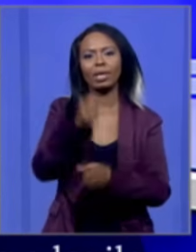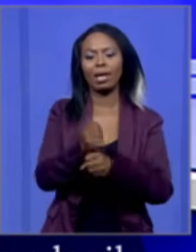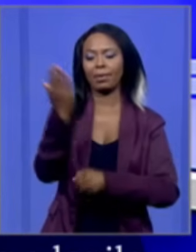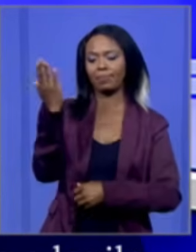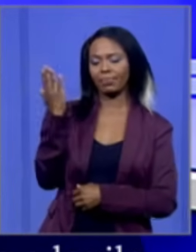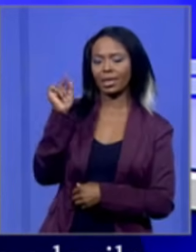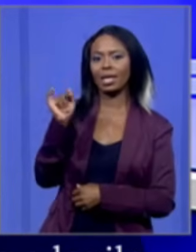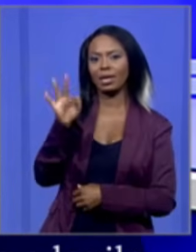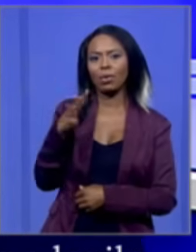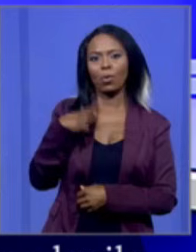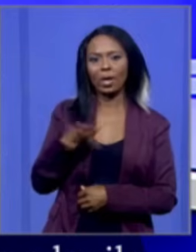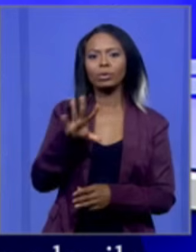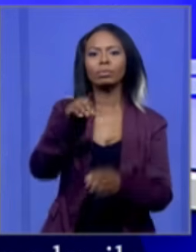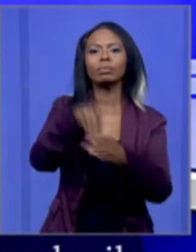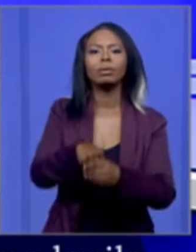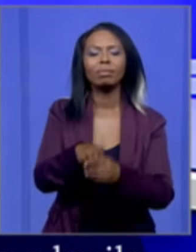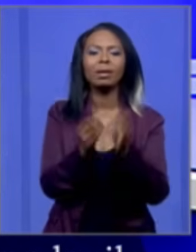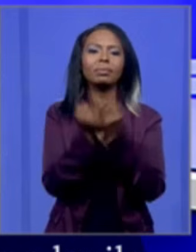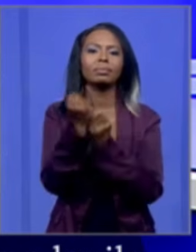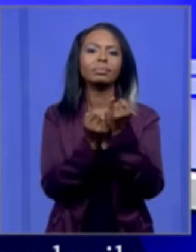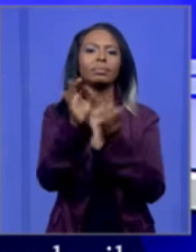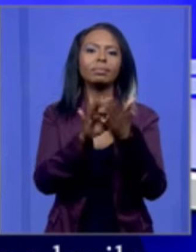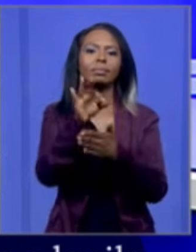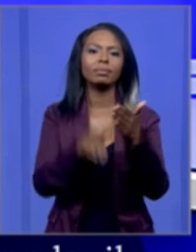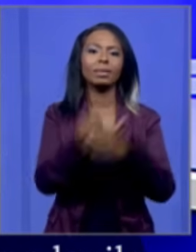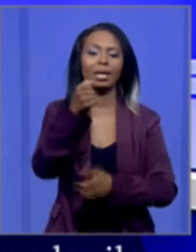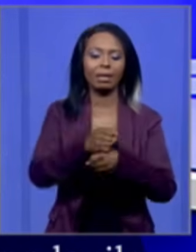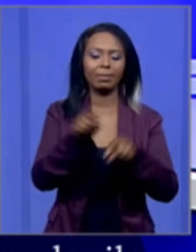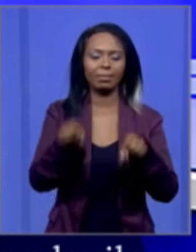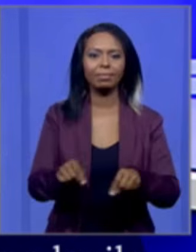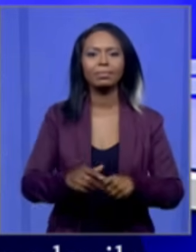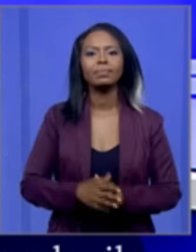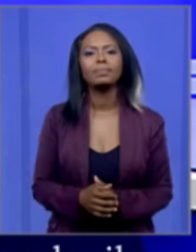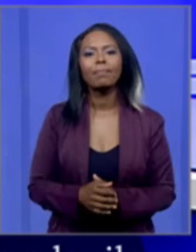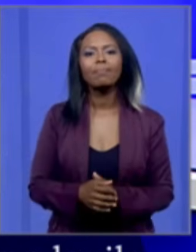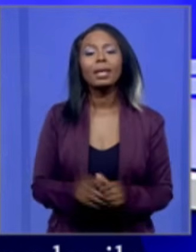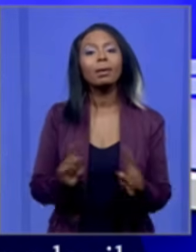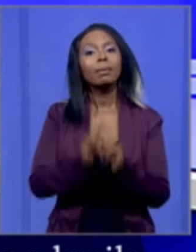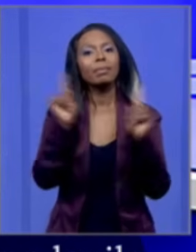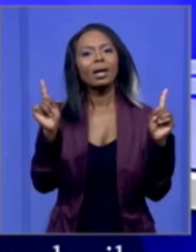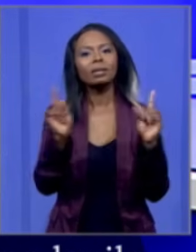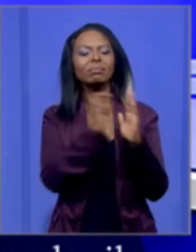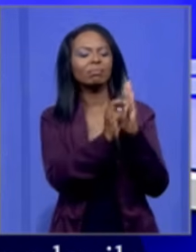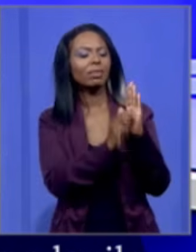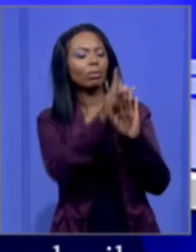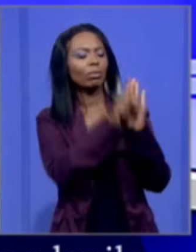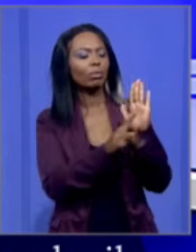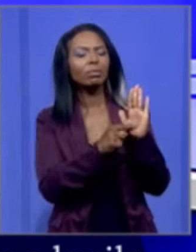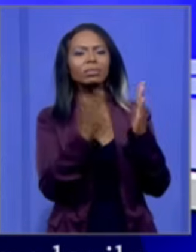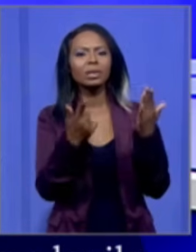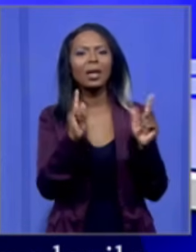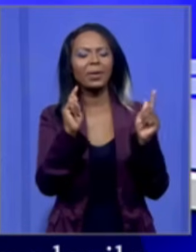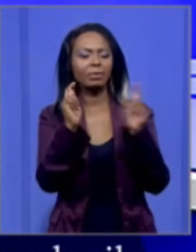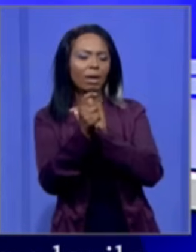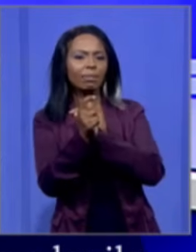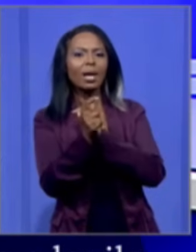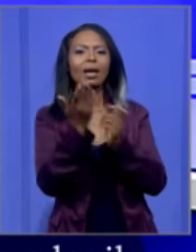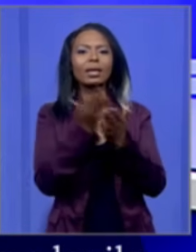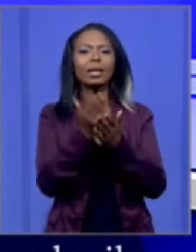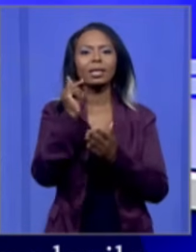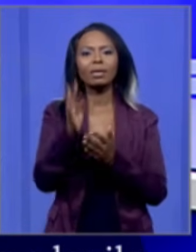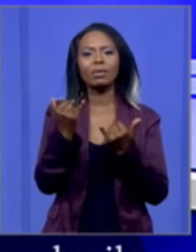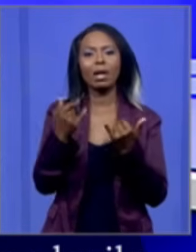fetilego ge eba e nyaka go tšea karolo dikgethong seleteng seo. E fela melawana e ka fetoga ka ge molato